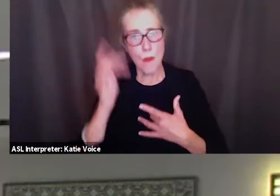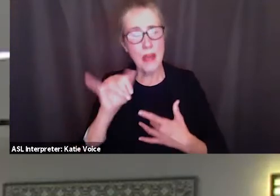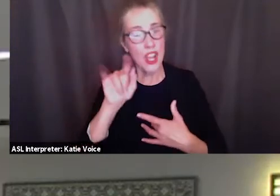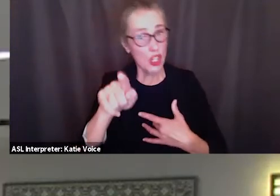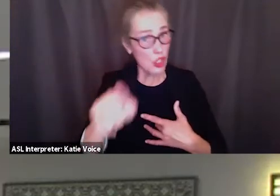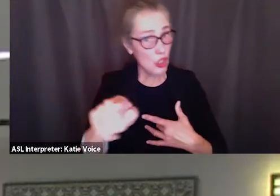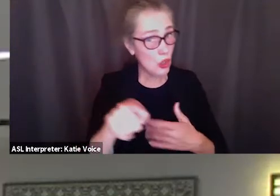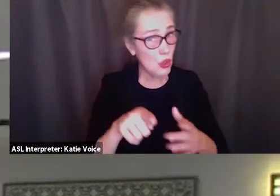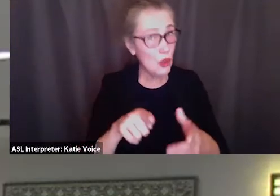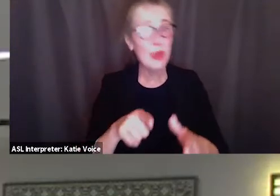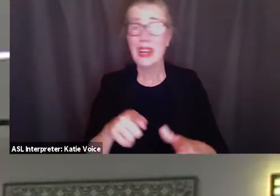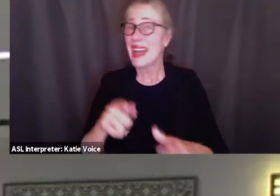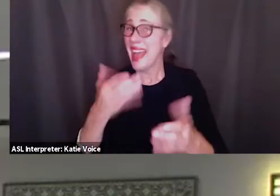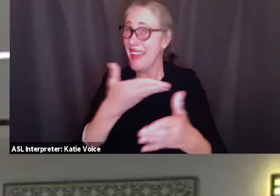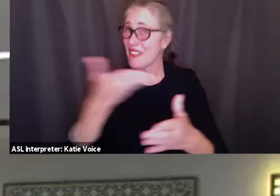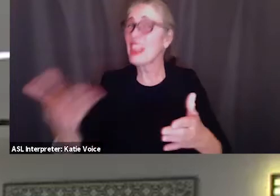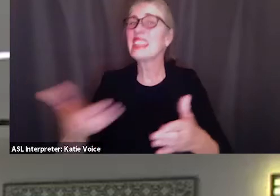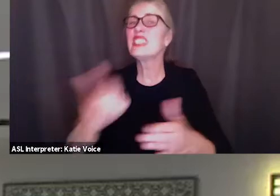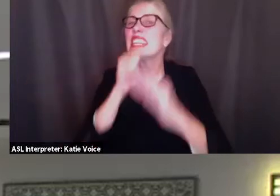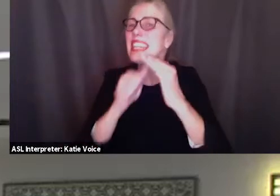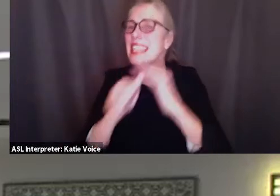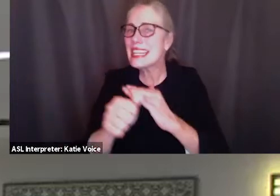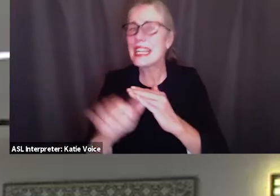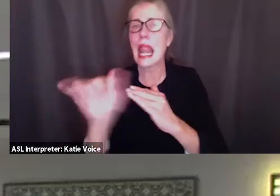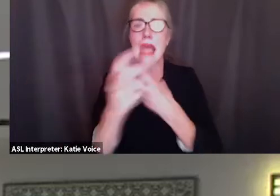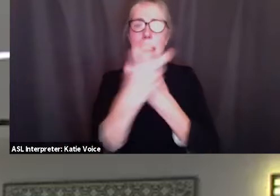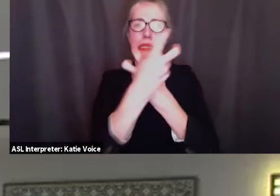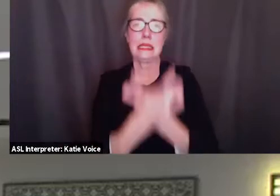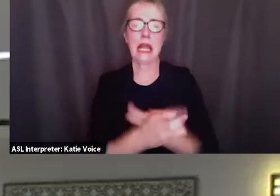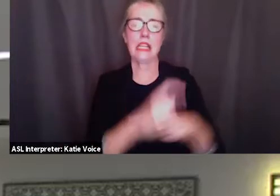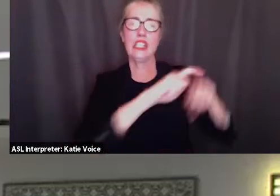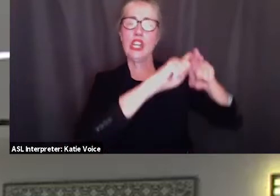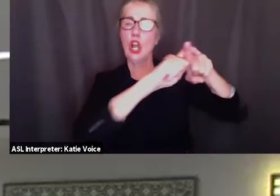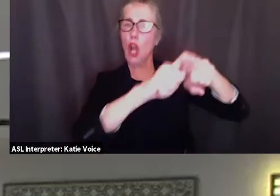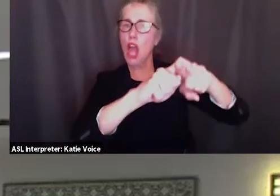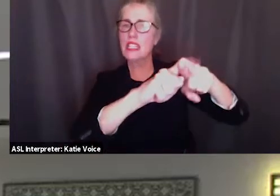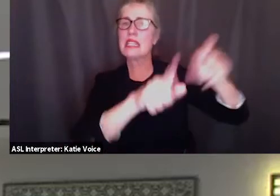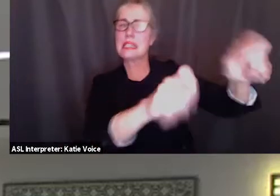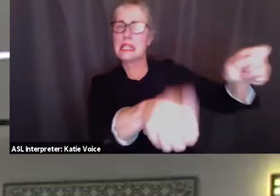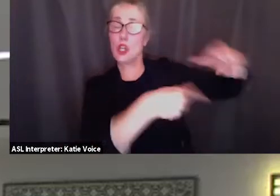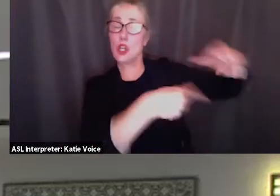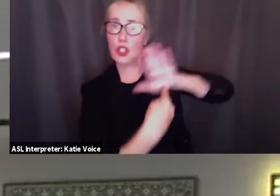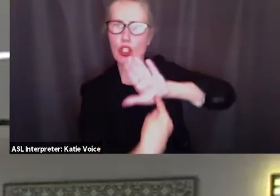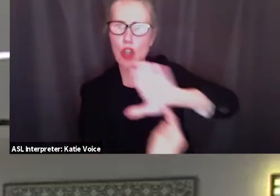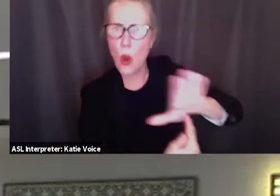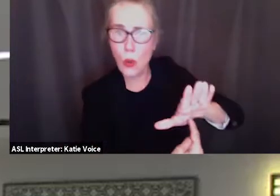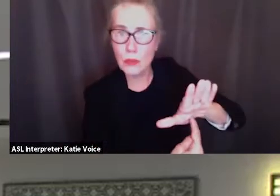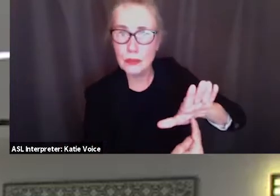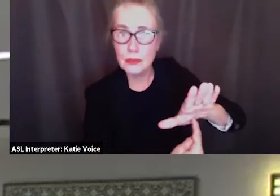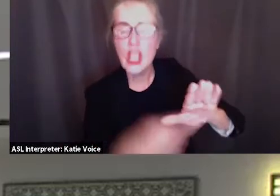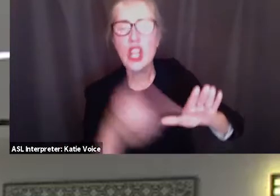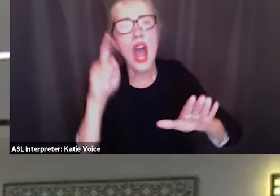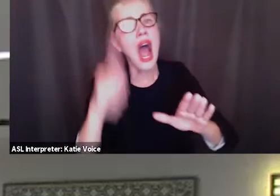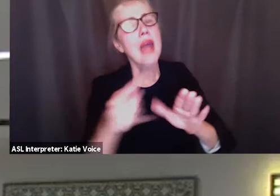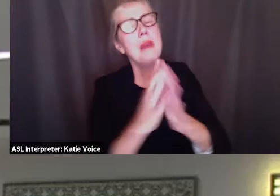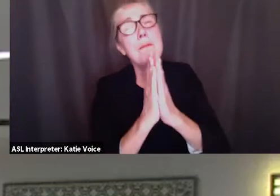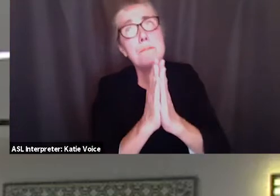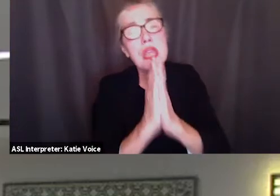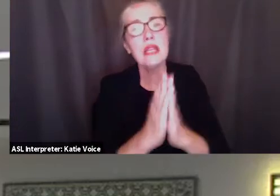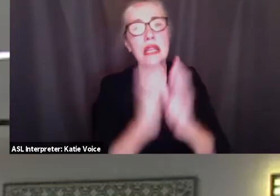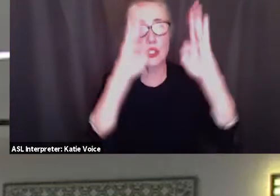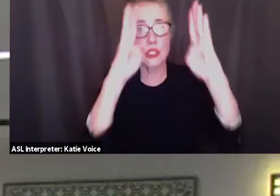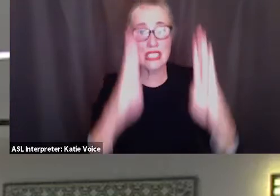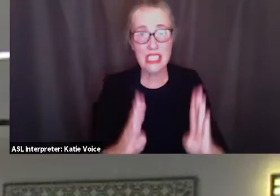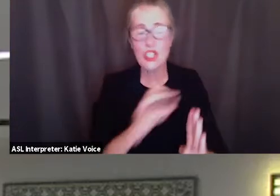skeletons in the closet that need to come out. And I am appealing to teachers and staff and parents and students that